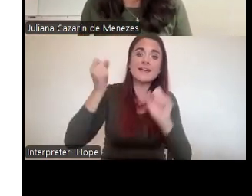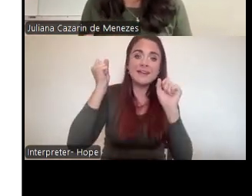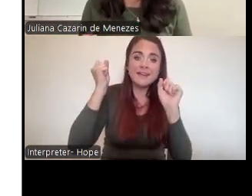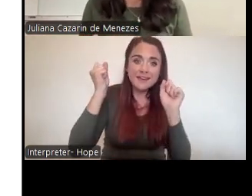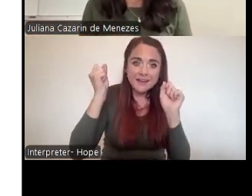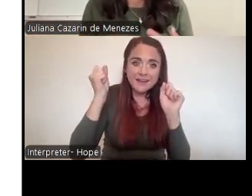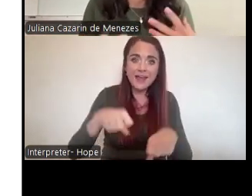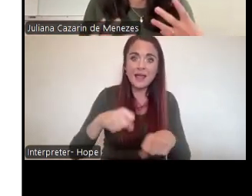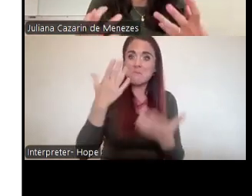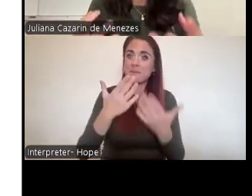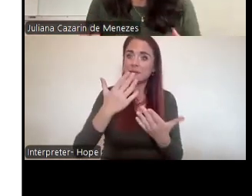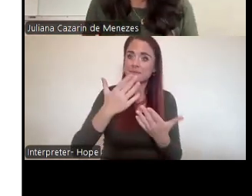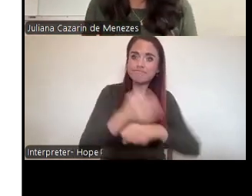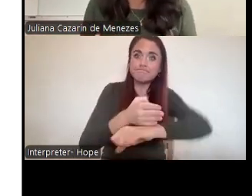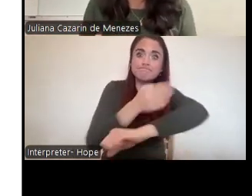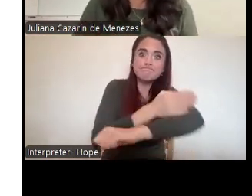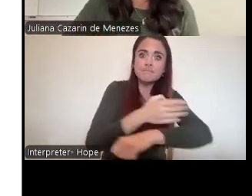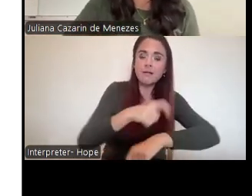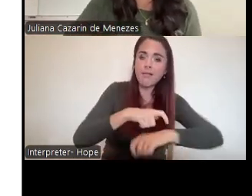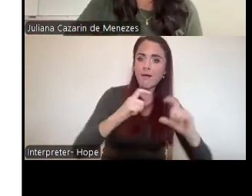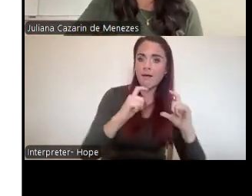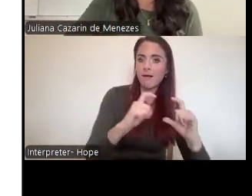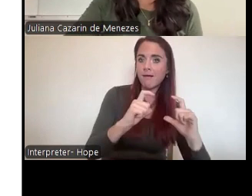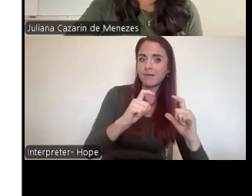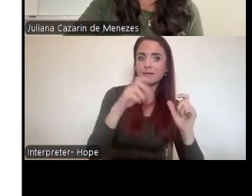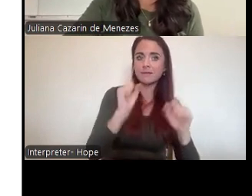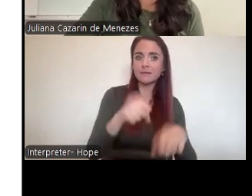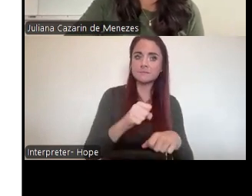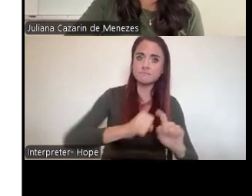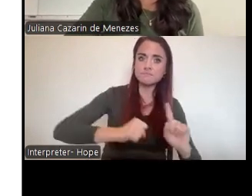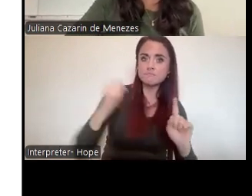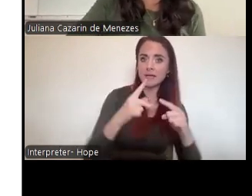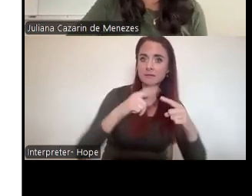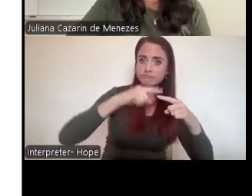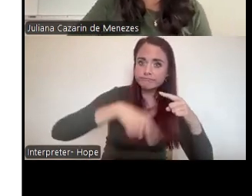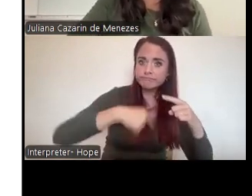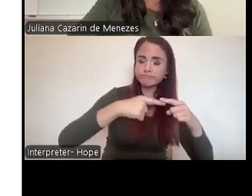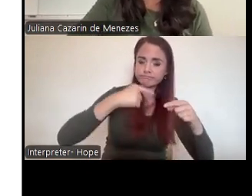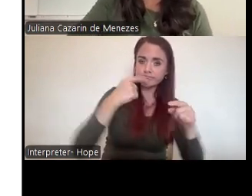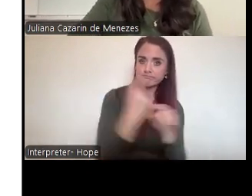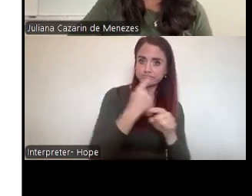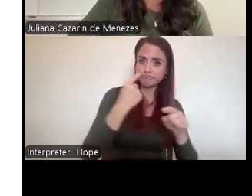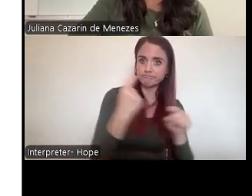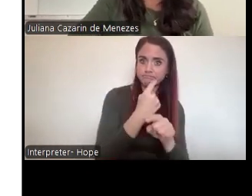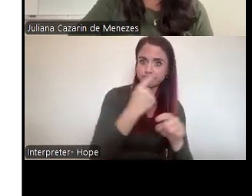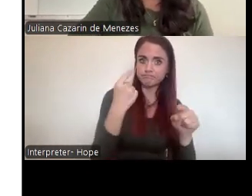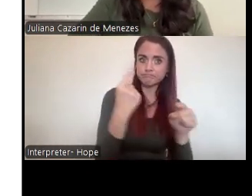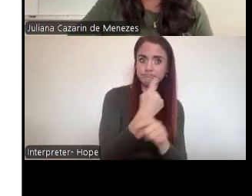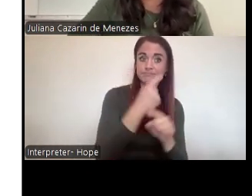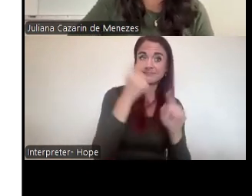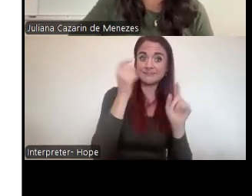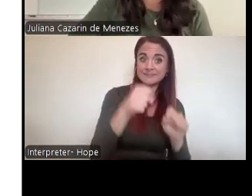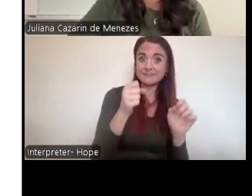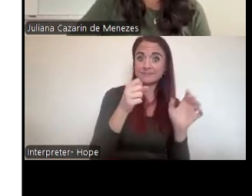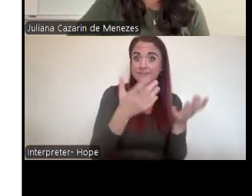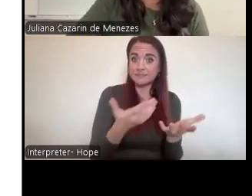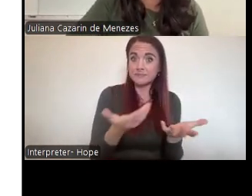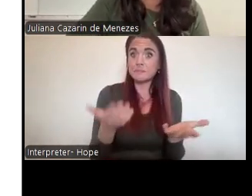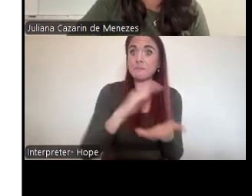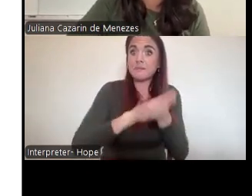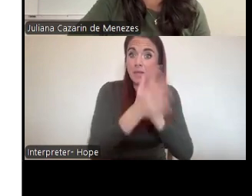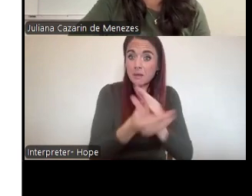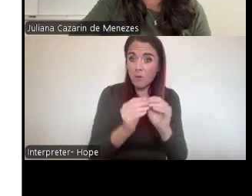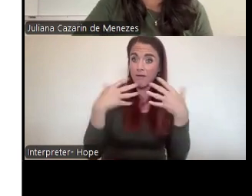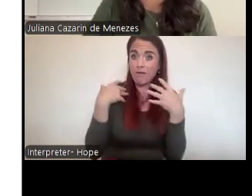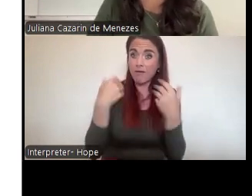clock somehow, like with drugs, for example, and turn this defective clock in a health clock again,